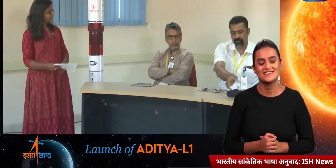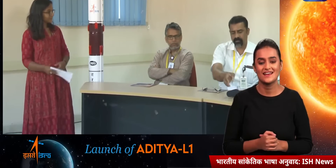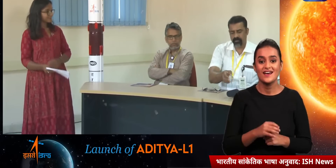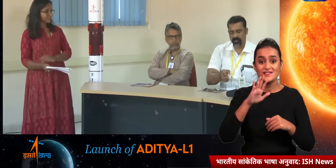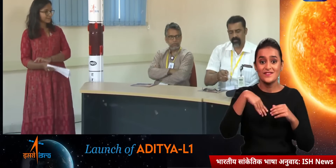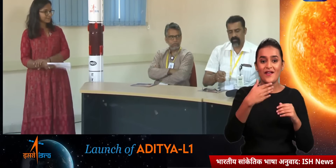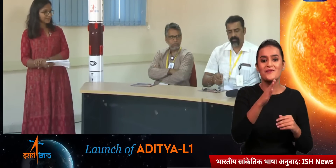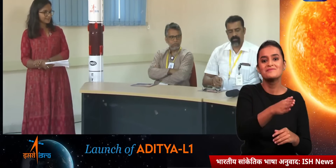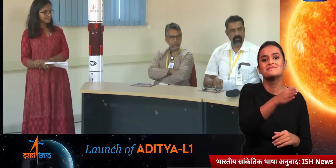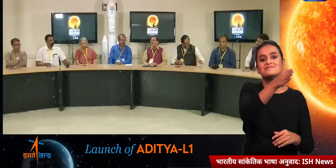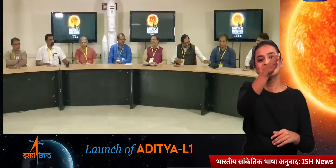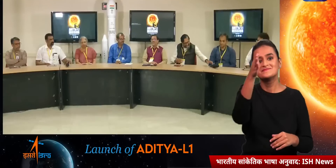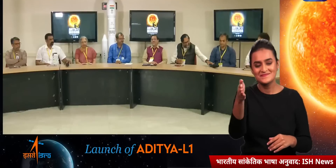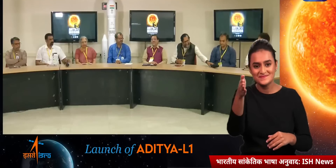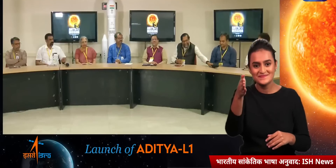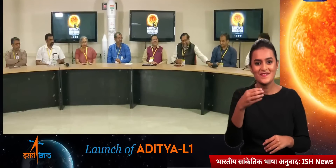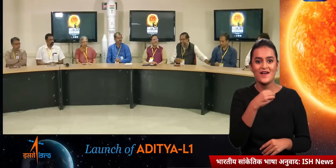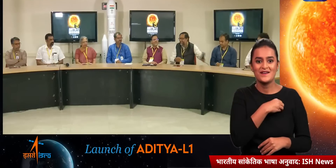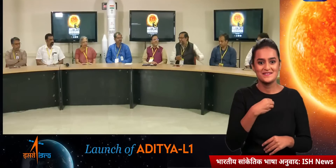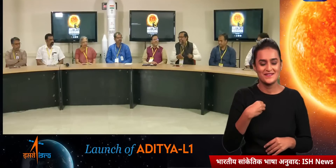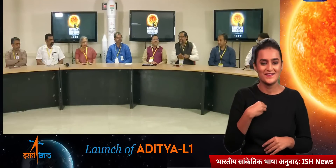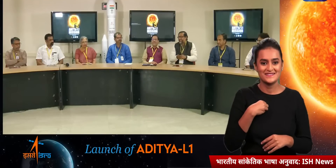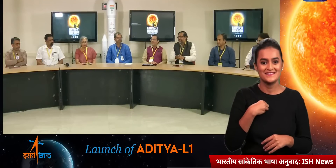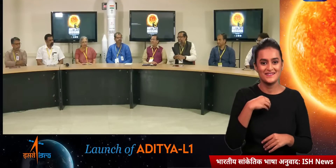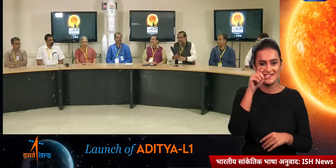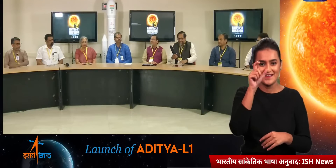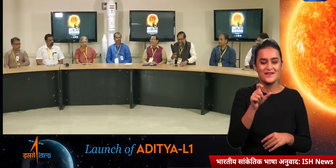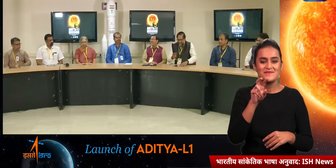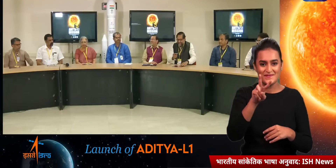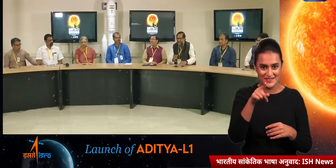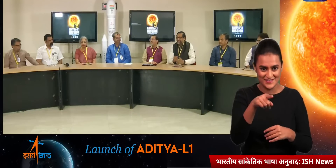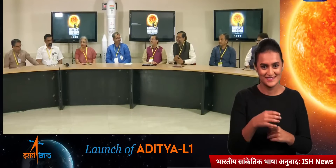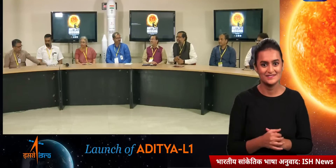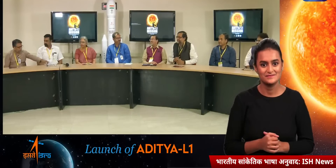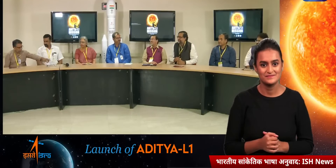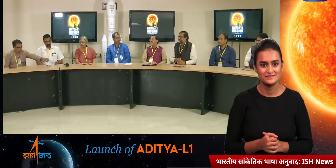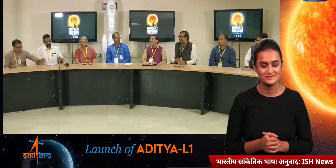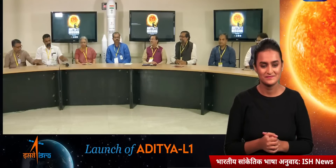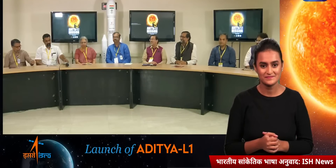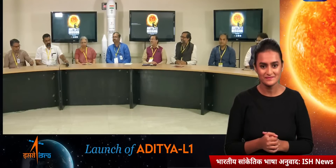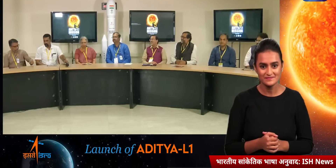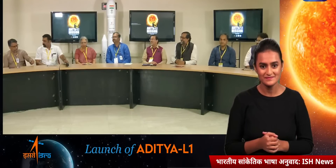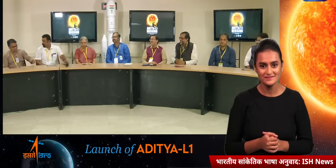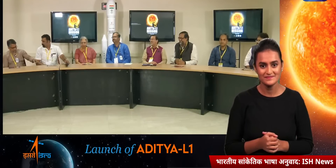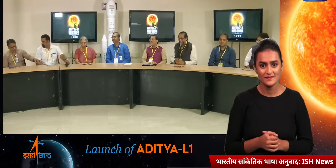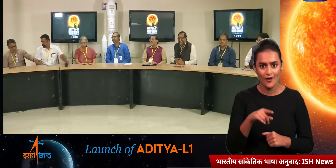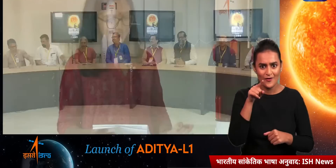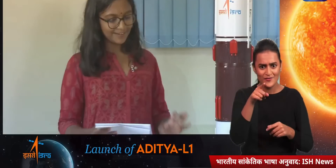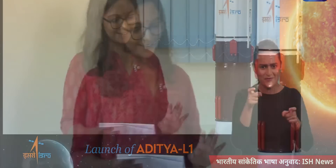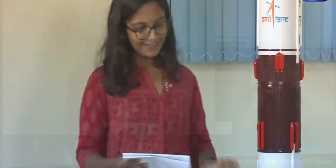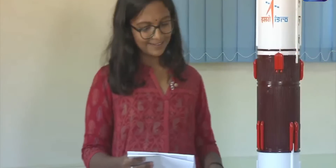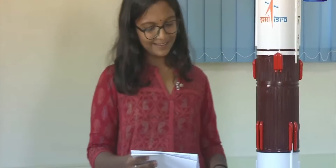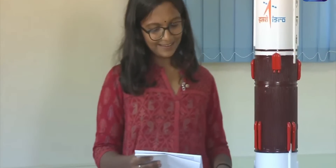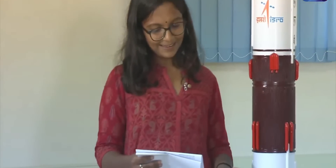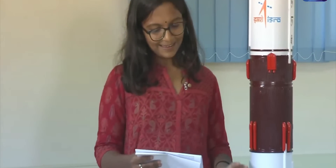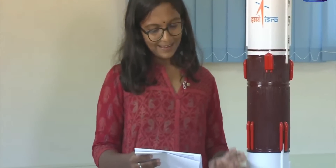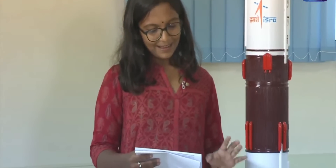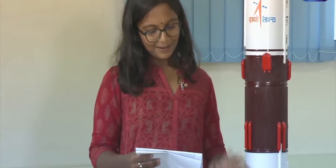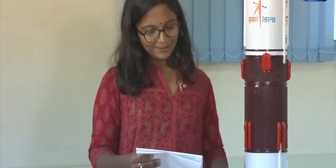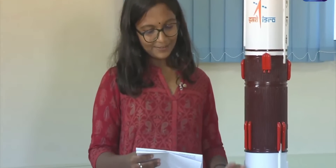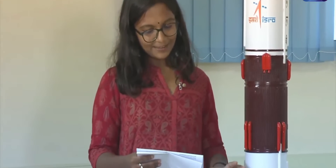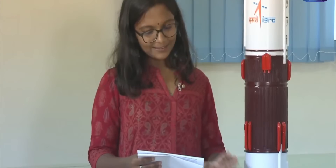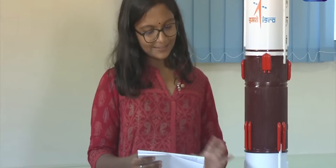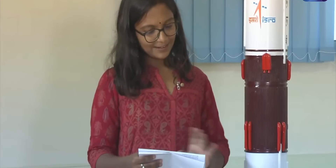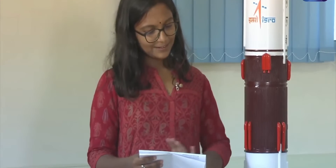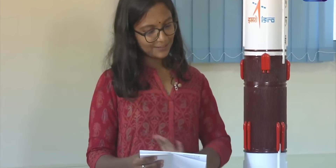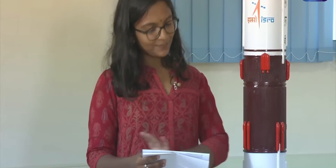to Dr. Dipankar Banerjee. So, you manage the beautiful solar observatory at Nainital. How